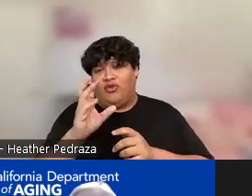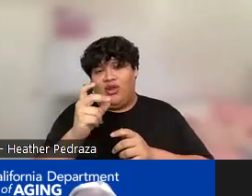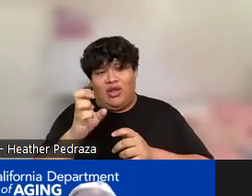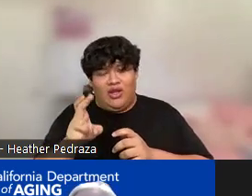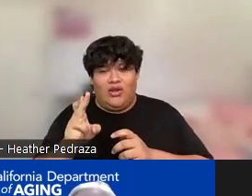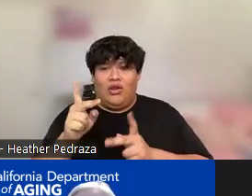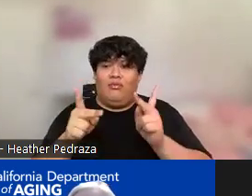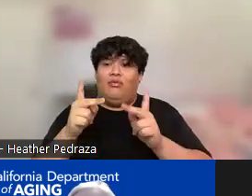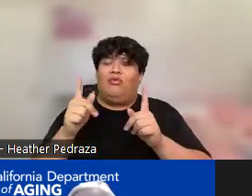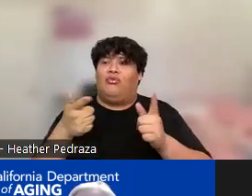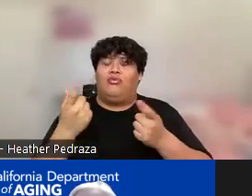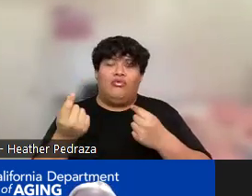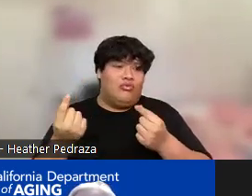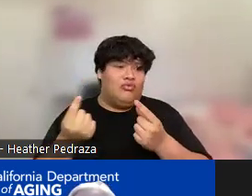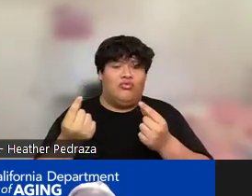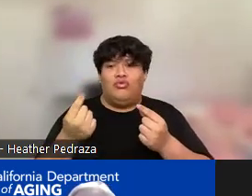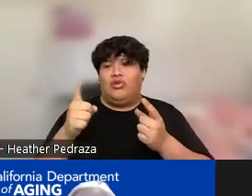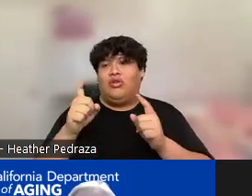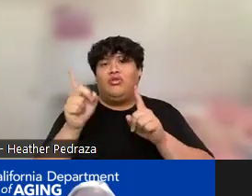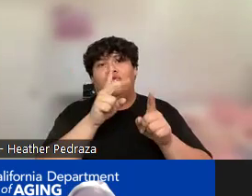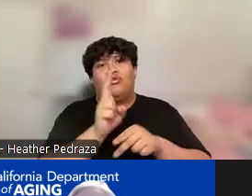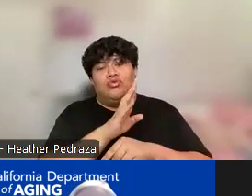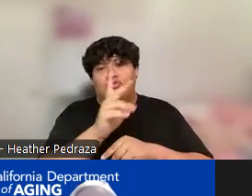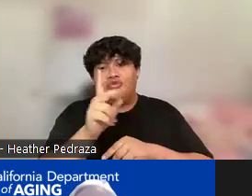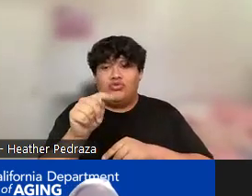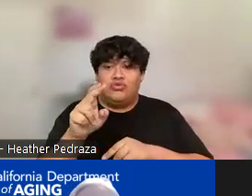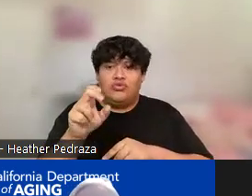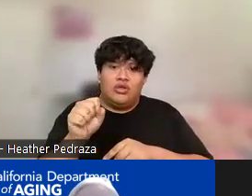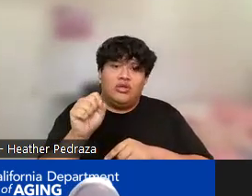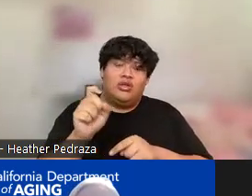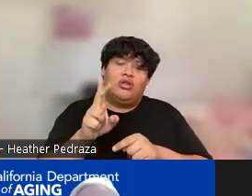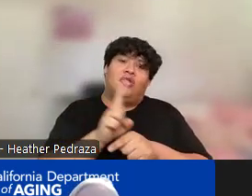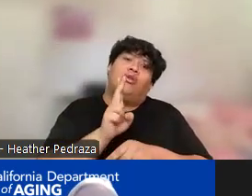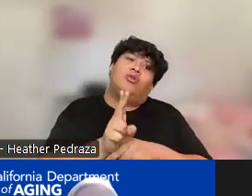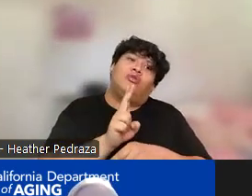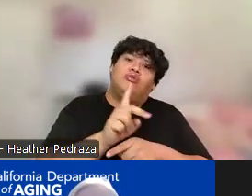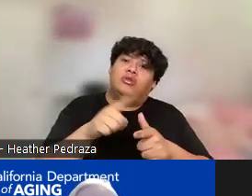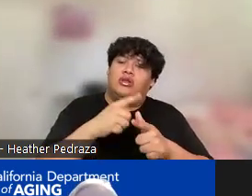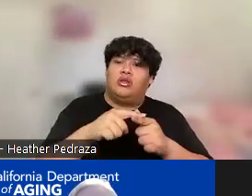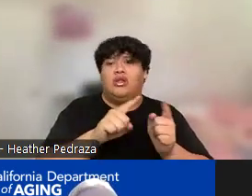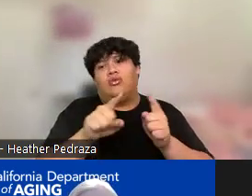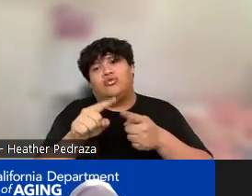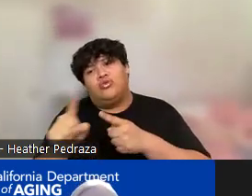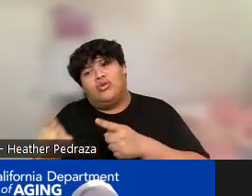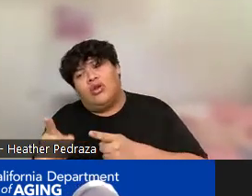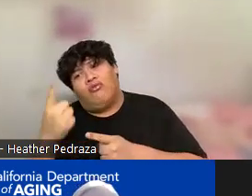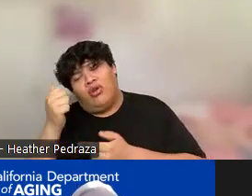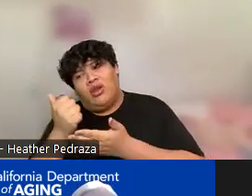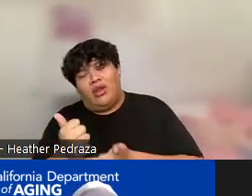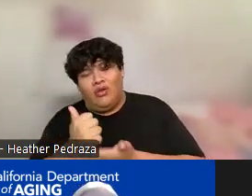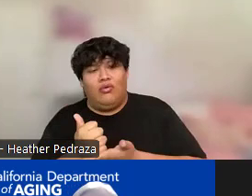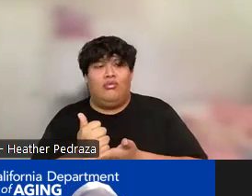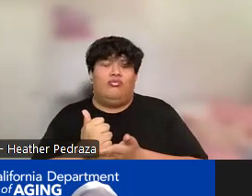And residents go ahead and trust that that is true and panic. And they come to me for help.